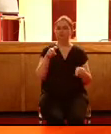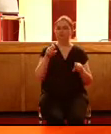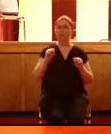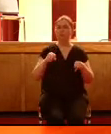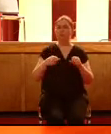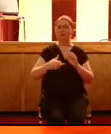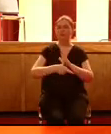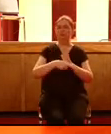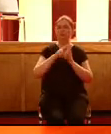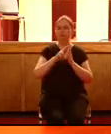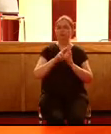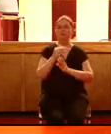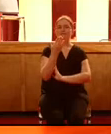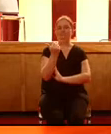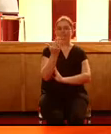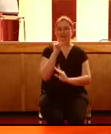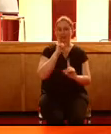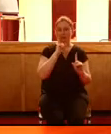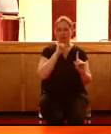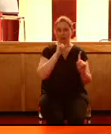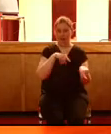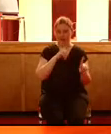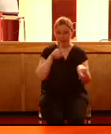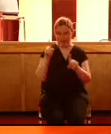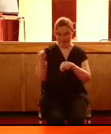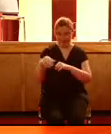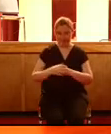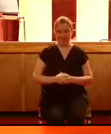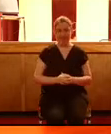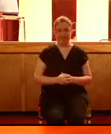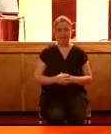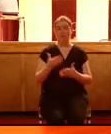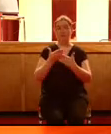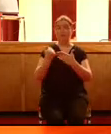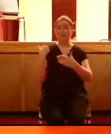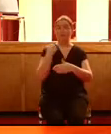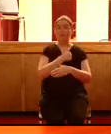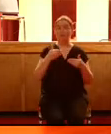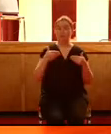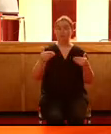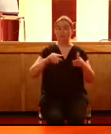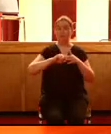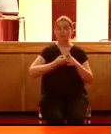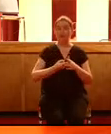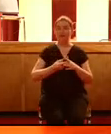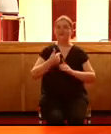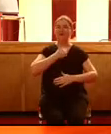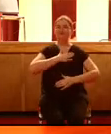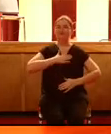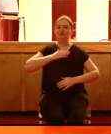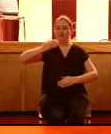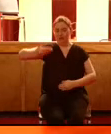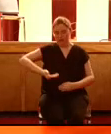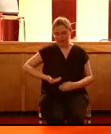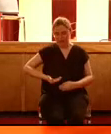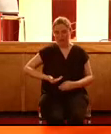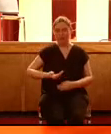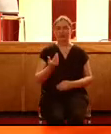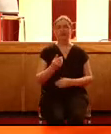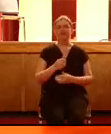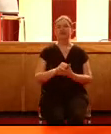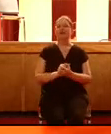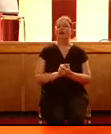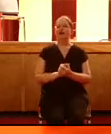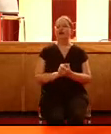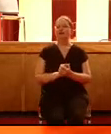through during the course of the forum this evening. Before we do begin, I do have the pleasure of introducing to you the Assistant Vice